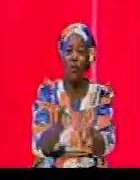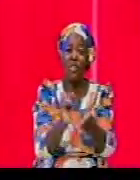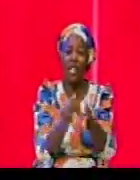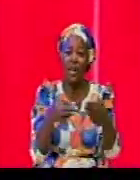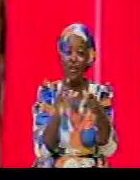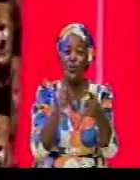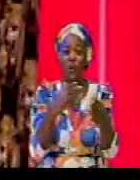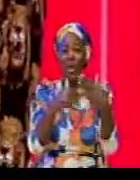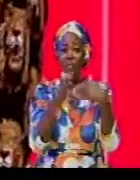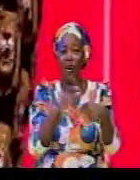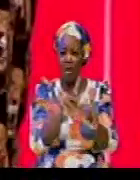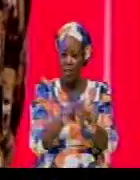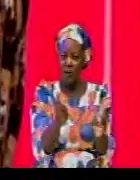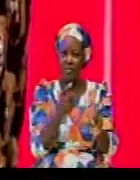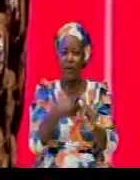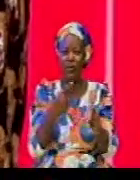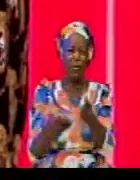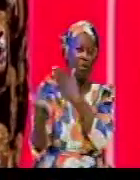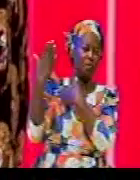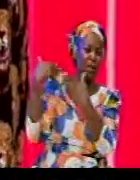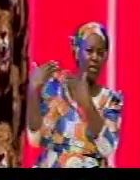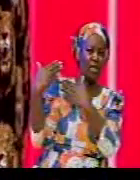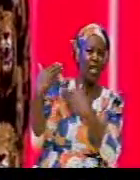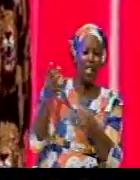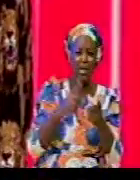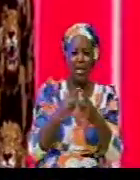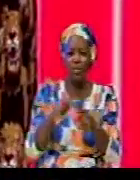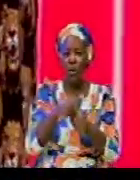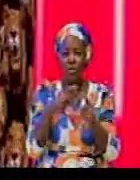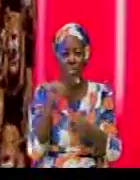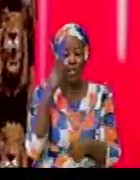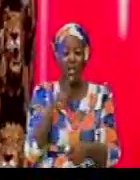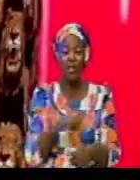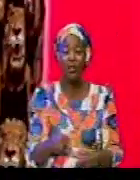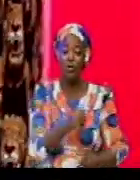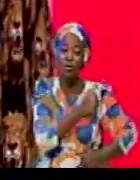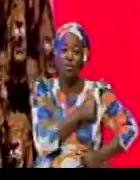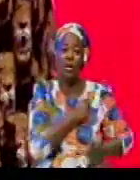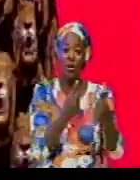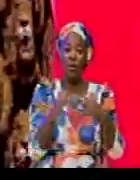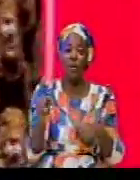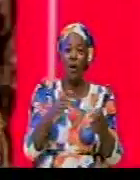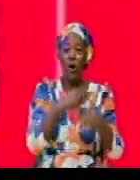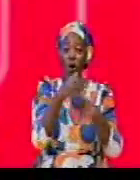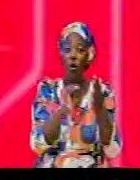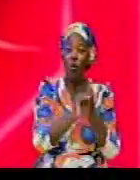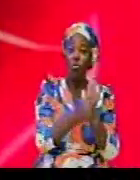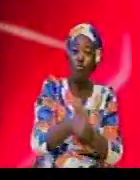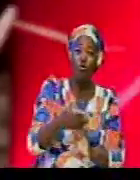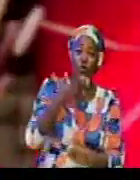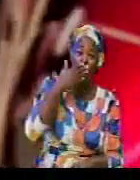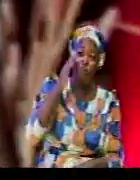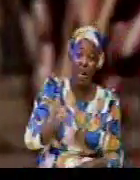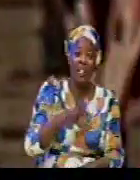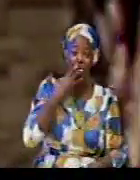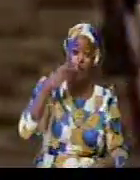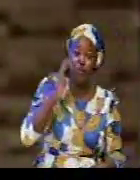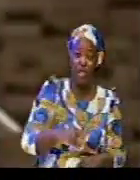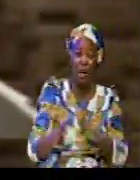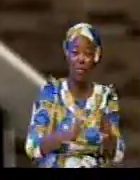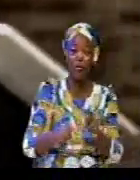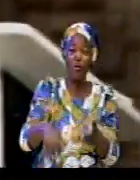and the way you walk, the narrow way that leads to heaven, different from the past. And when they see the soldier